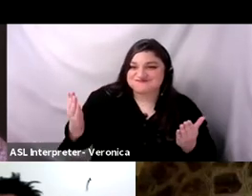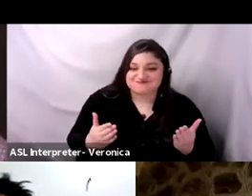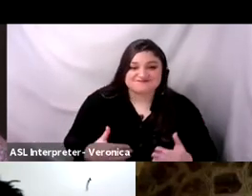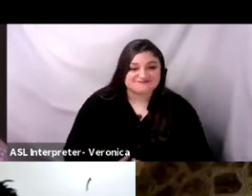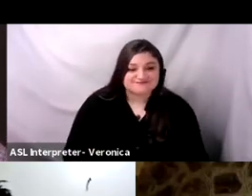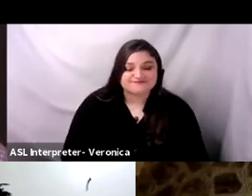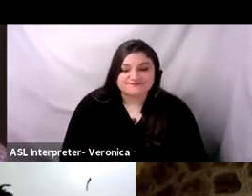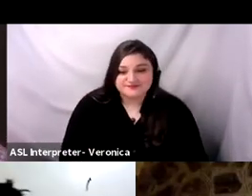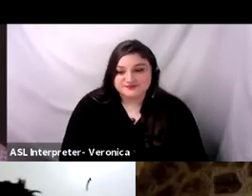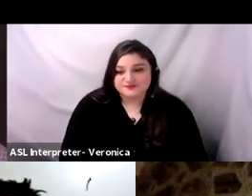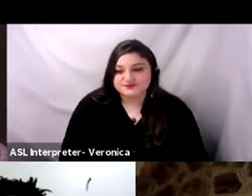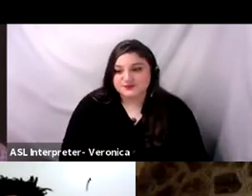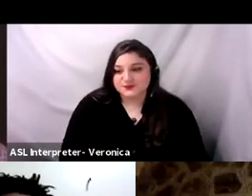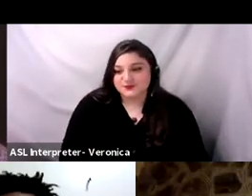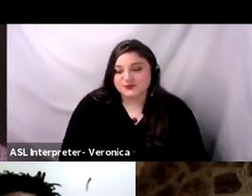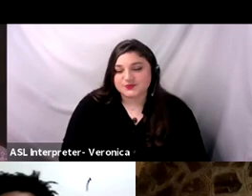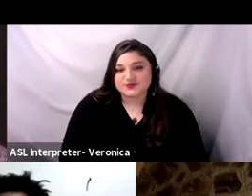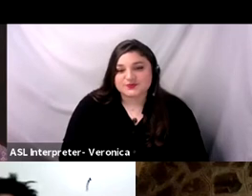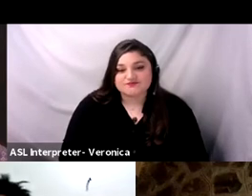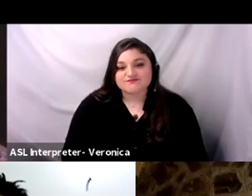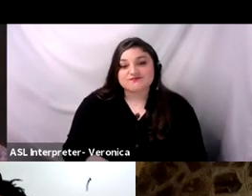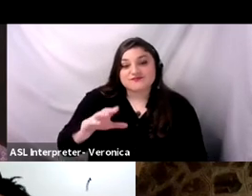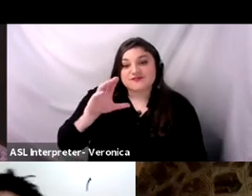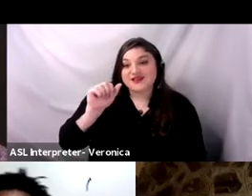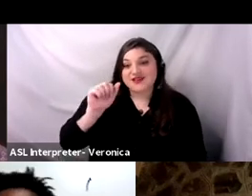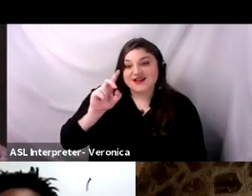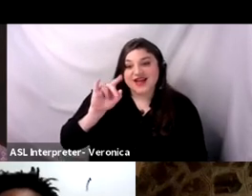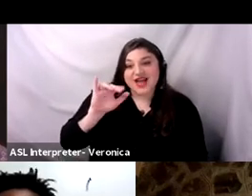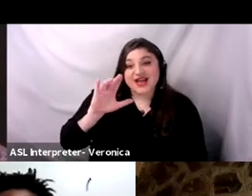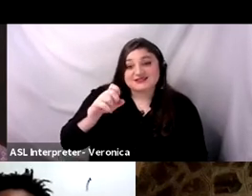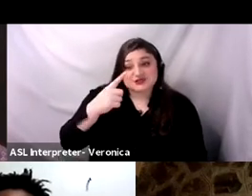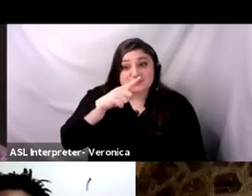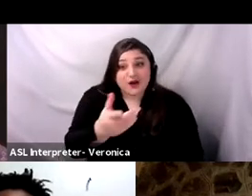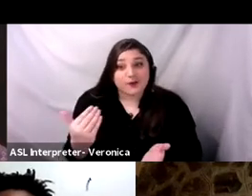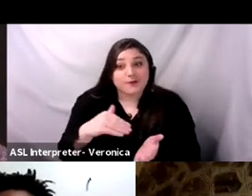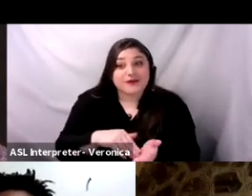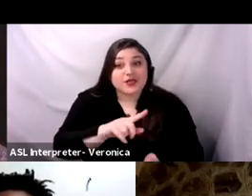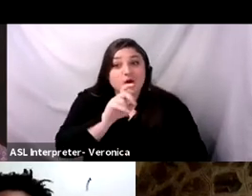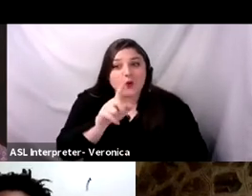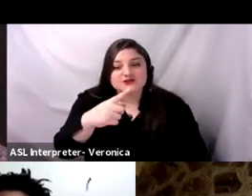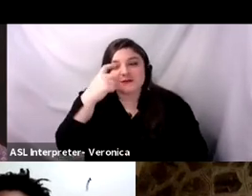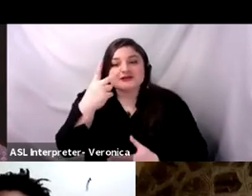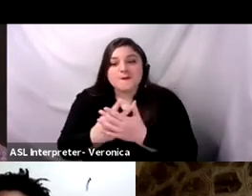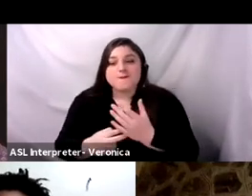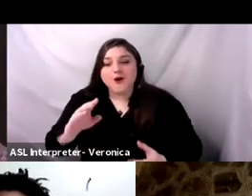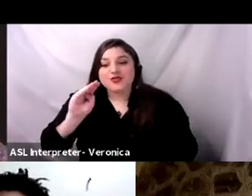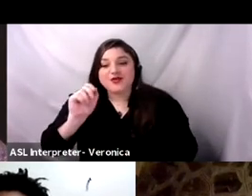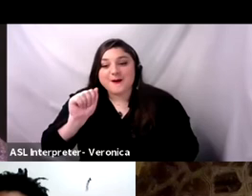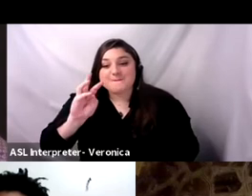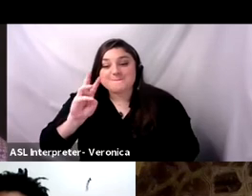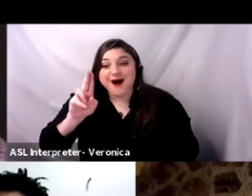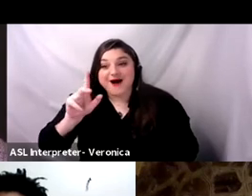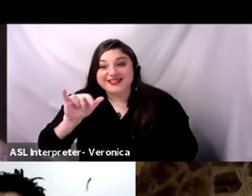Yeah. So yeah, Candace, would you mind repeating the question? Because I feel like both Maui and Bobby will have really good responses. Yeah,